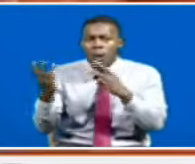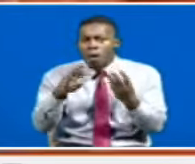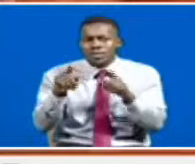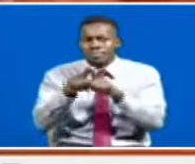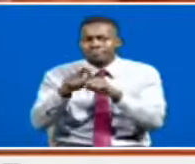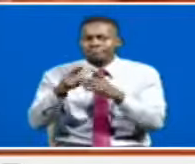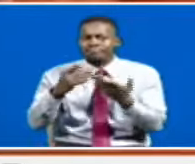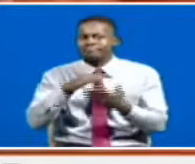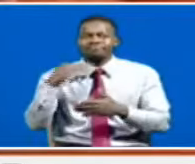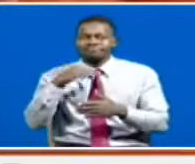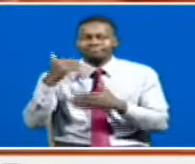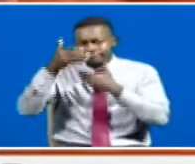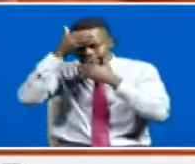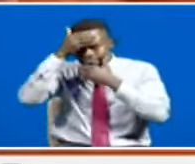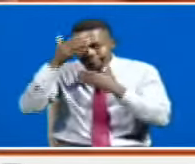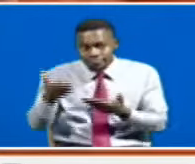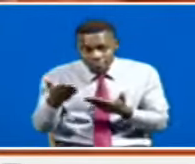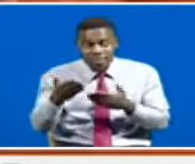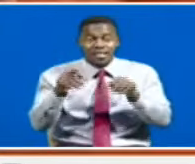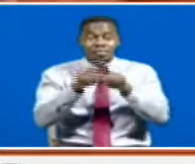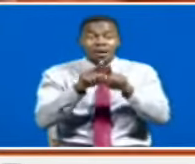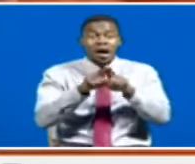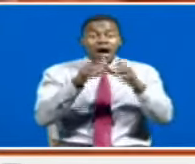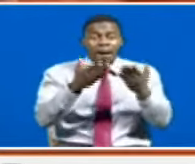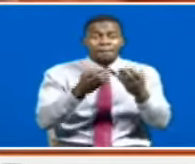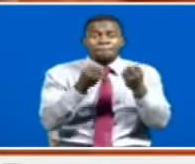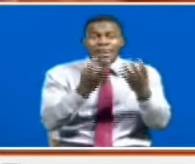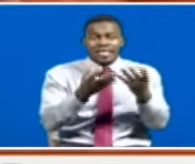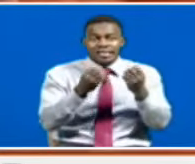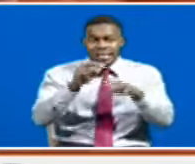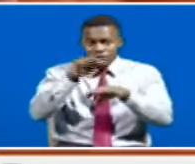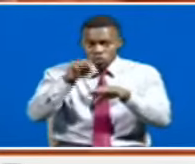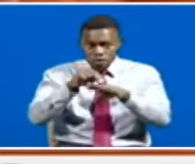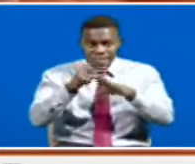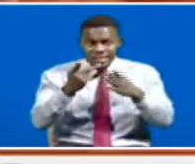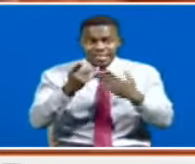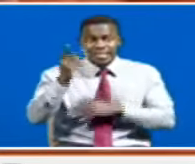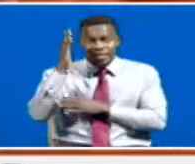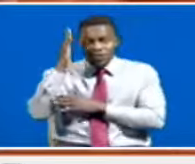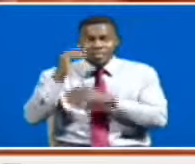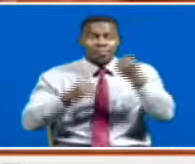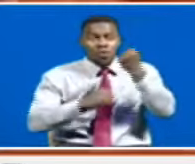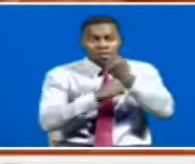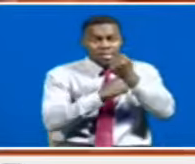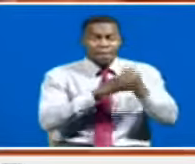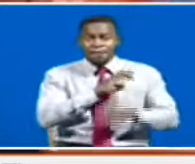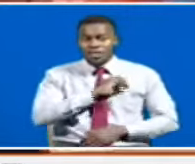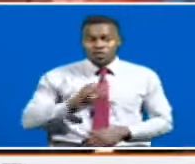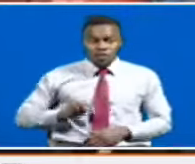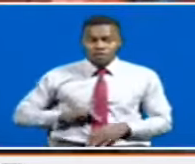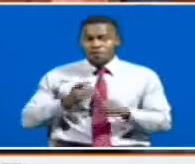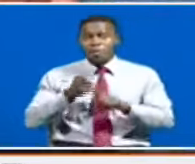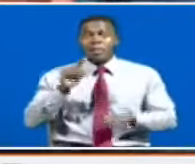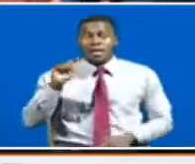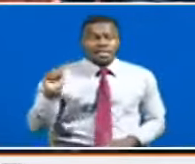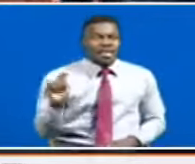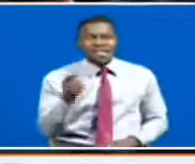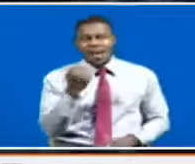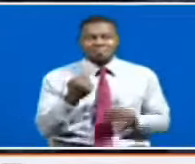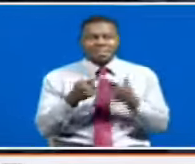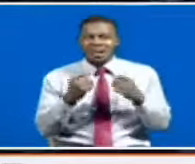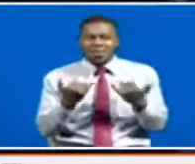early October for the deployment of a multinational security support mission led by Kenya to help the overwhelmed Haitian